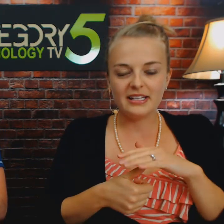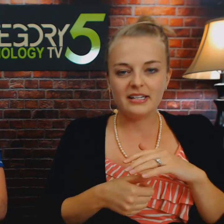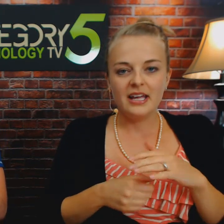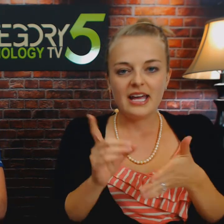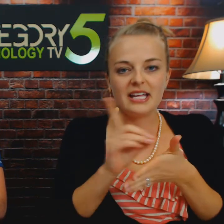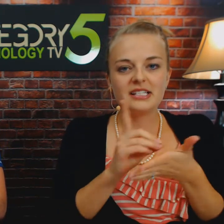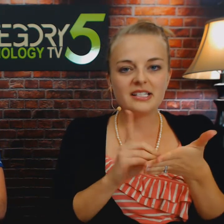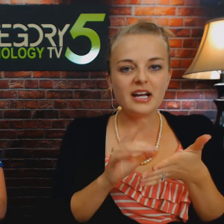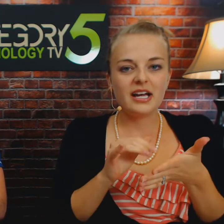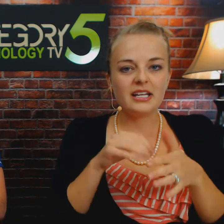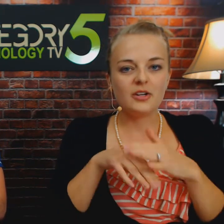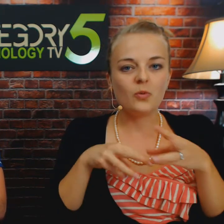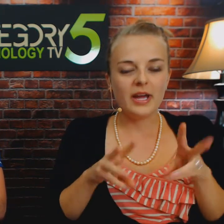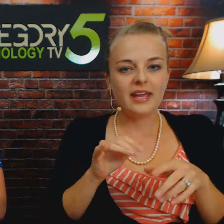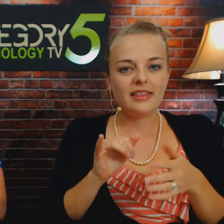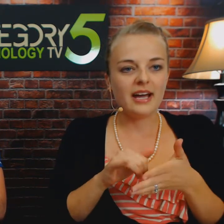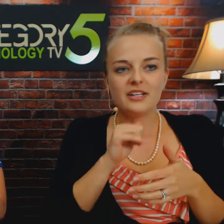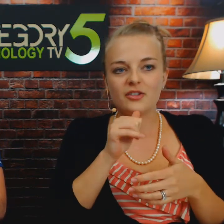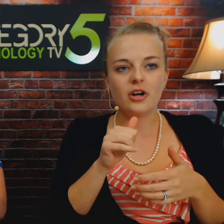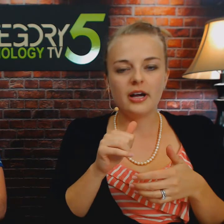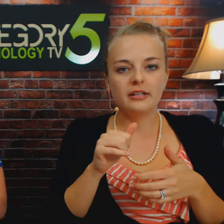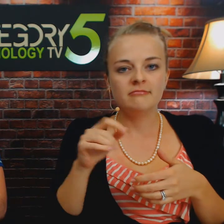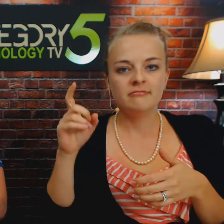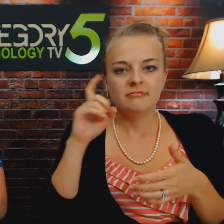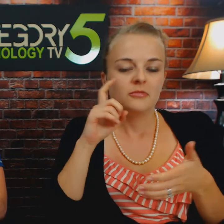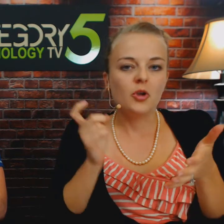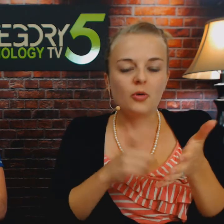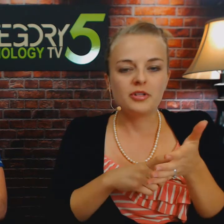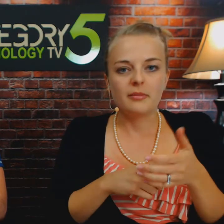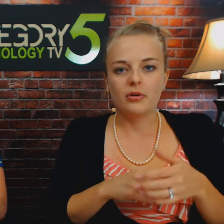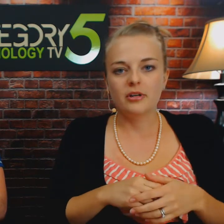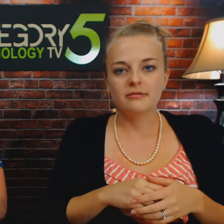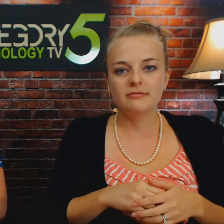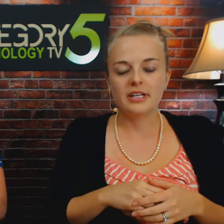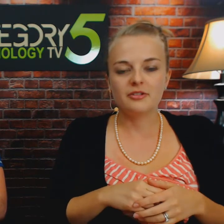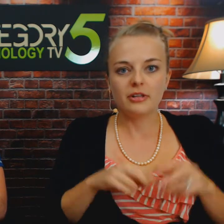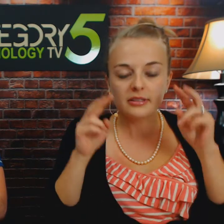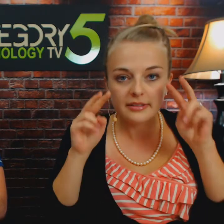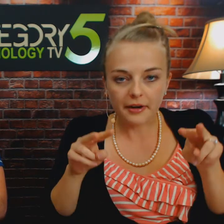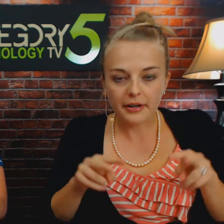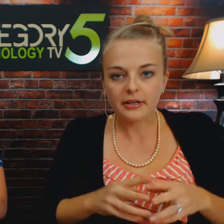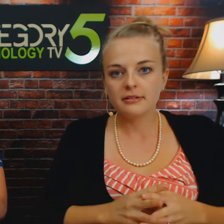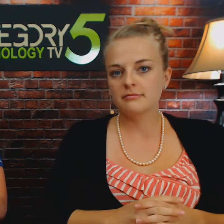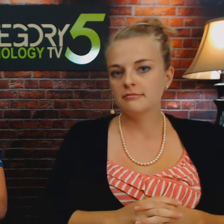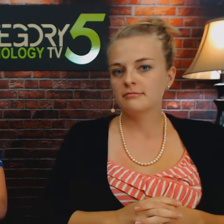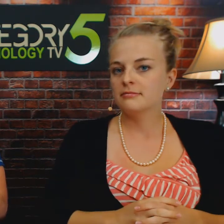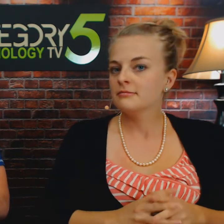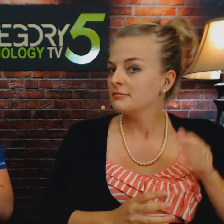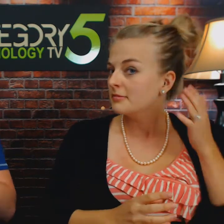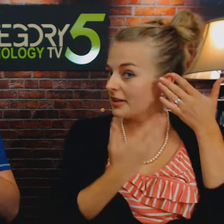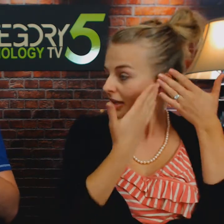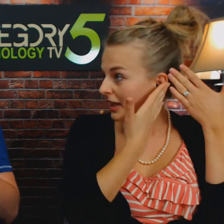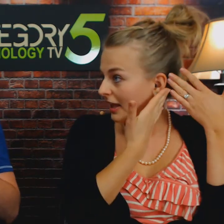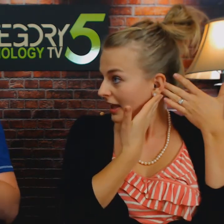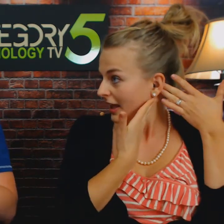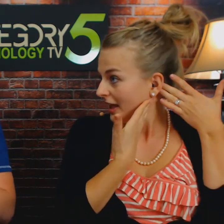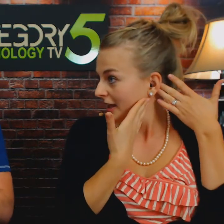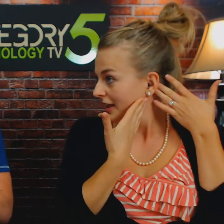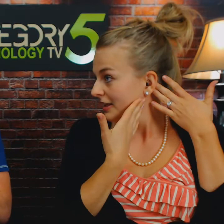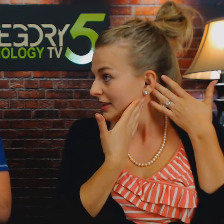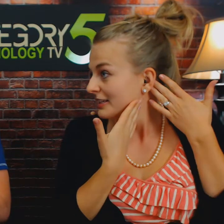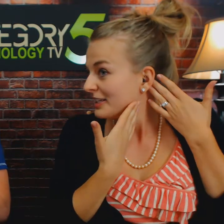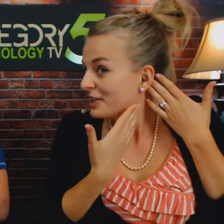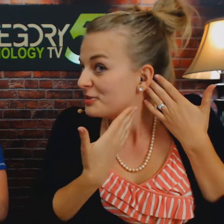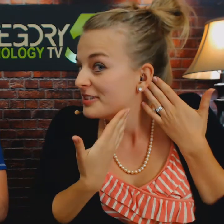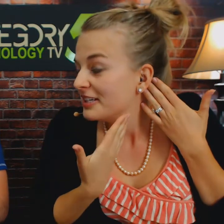while hidden and designed in a way that it's not noticeable, unless you're like staring. Can you show us?